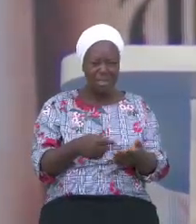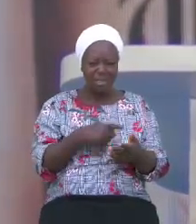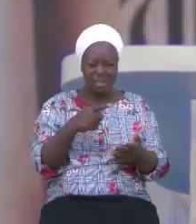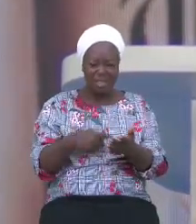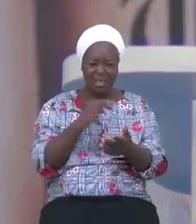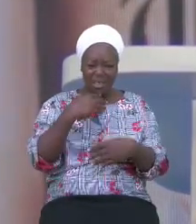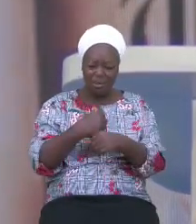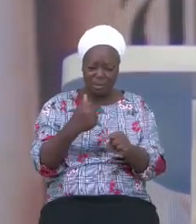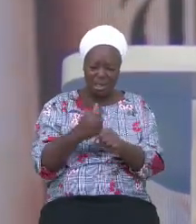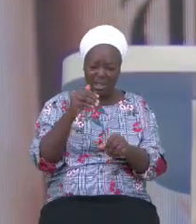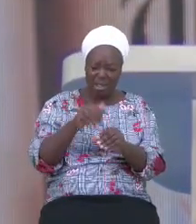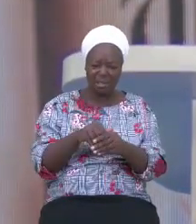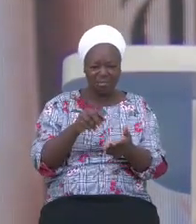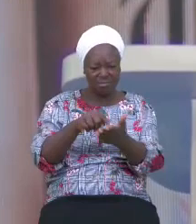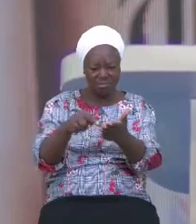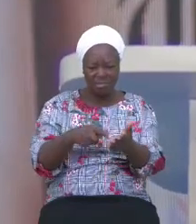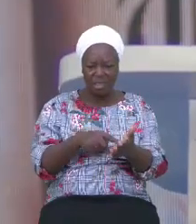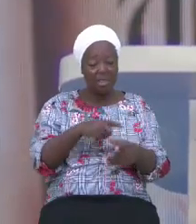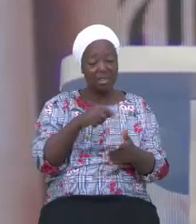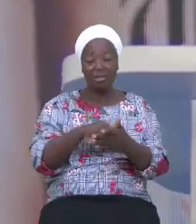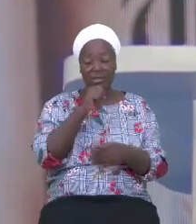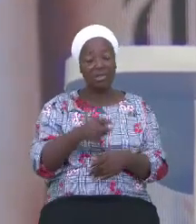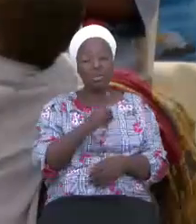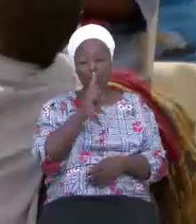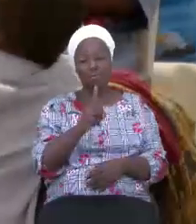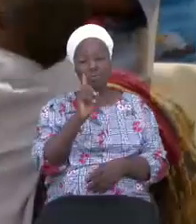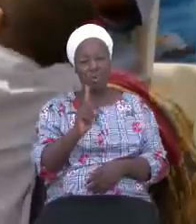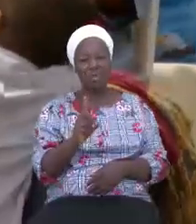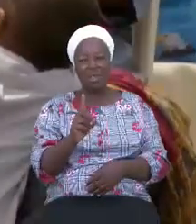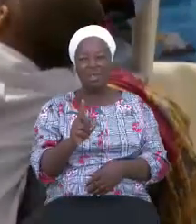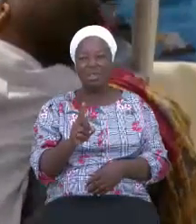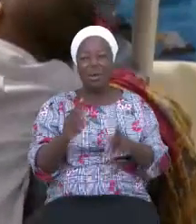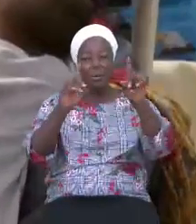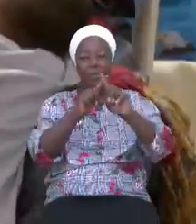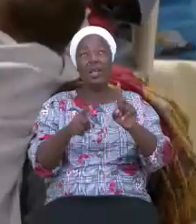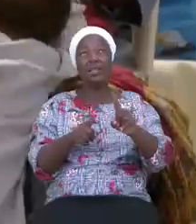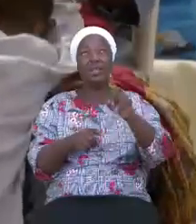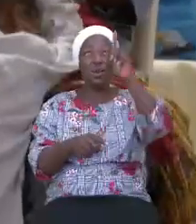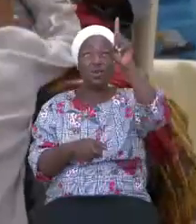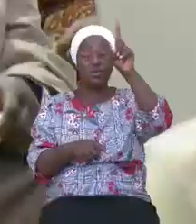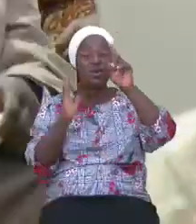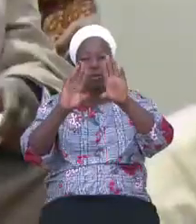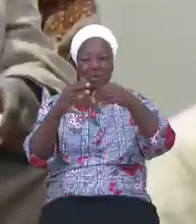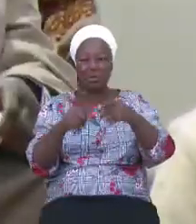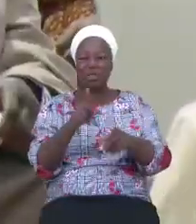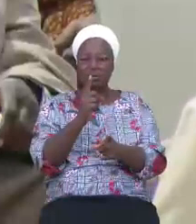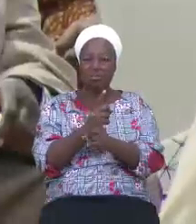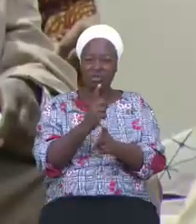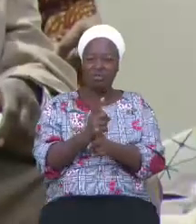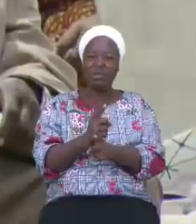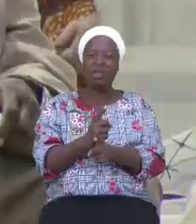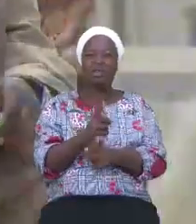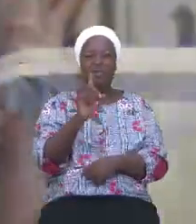that this one is not the real one. He'll give you the real one. I said he'll give you the real one. You know,